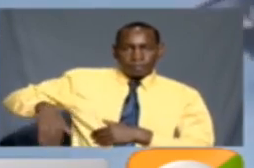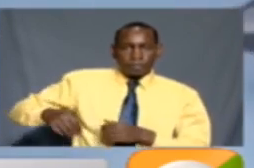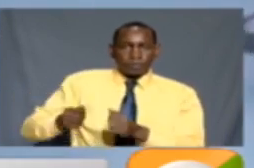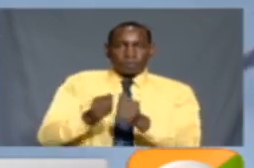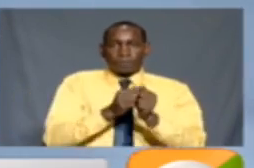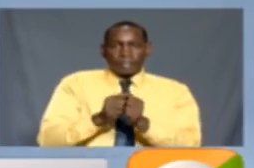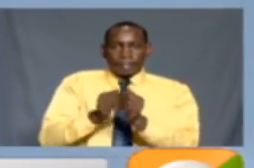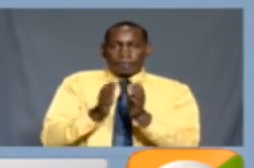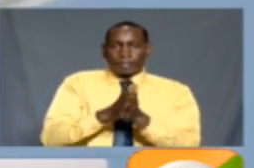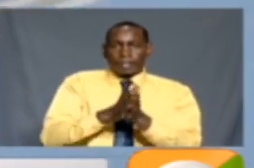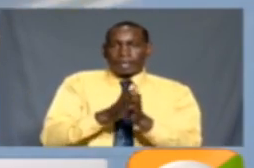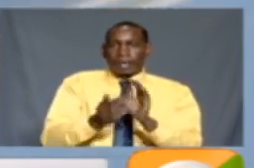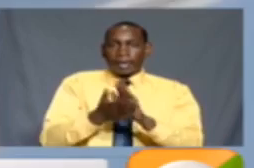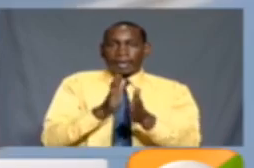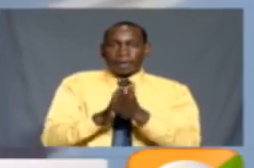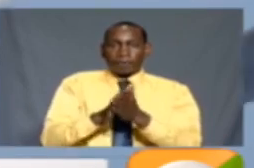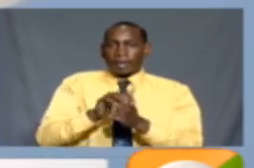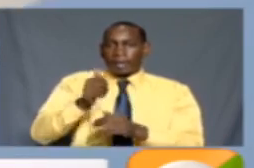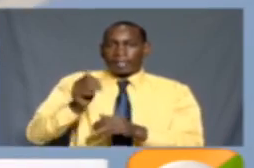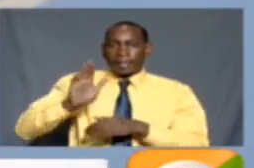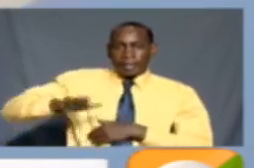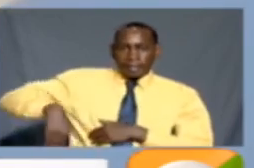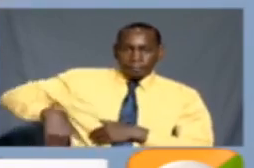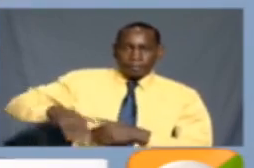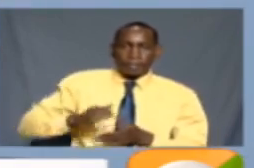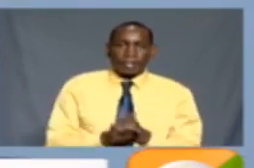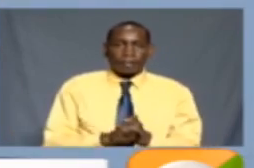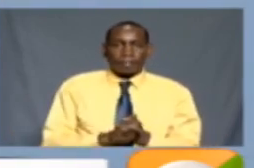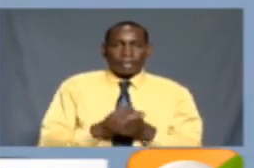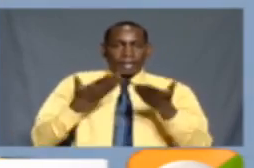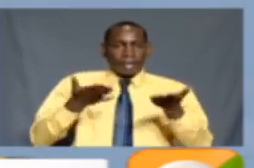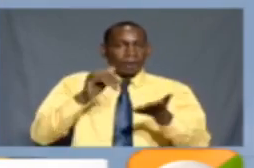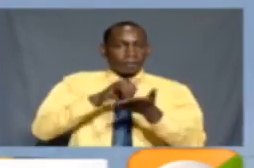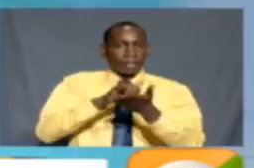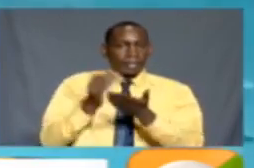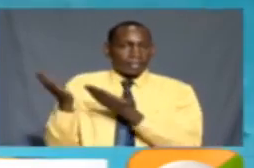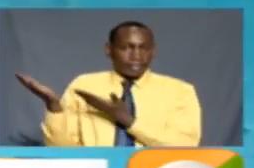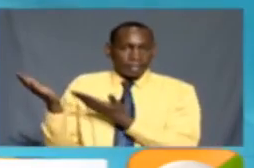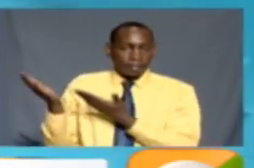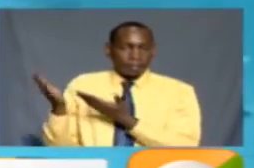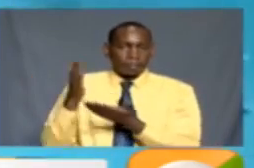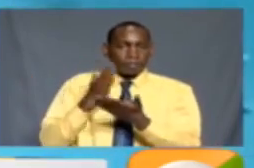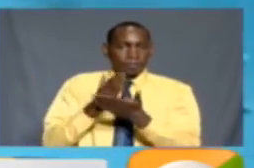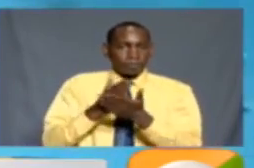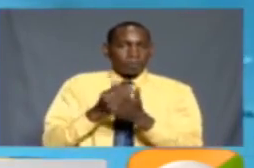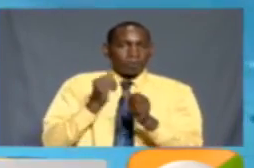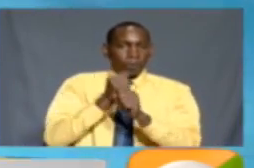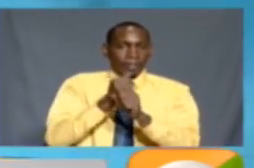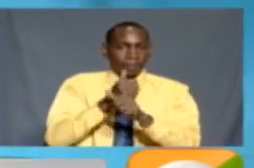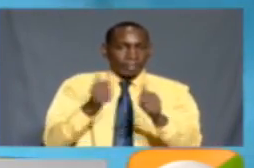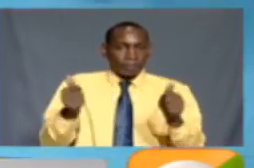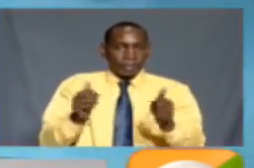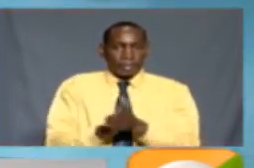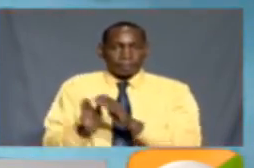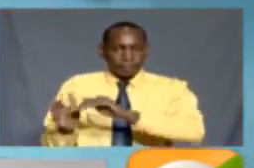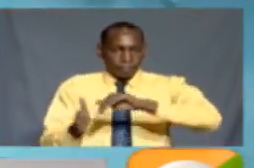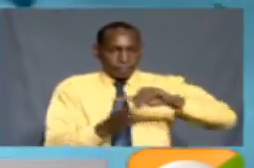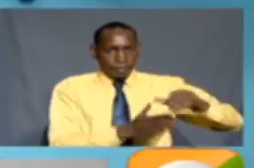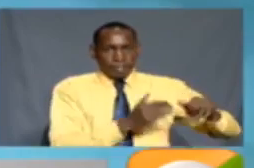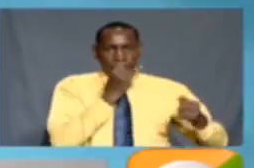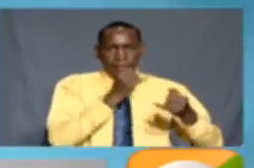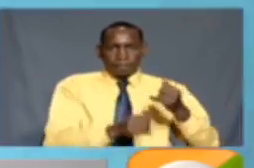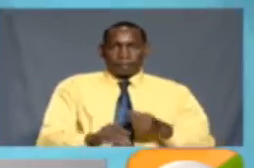while making sure no turkey is left behind. Now that is efficient. And finally,